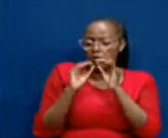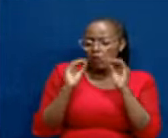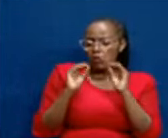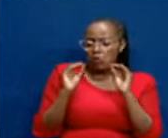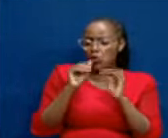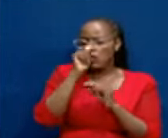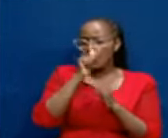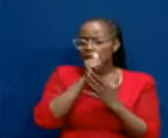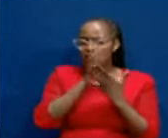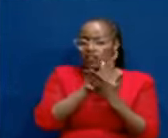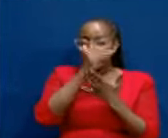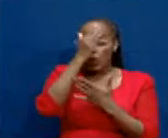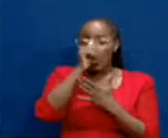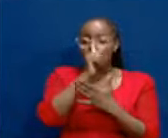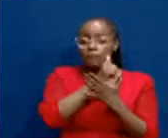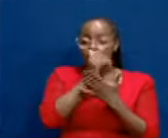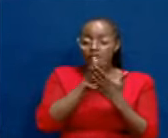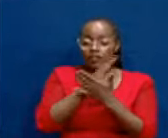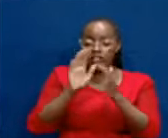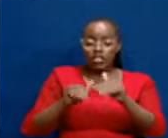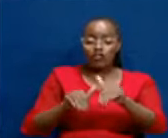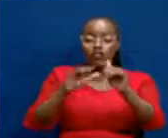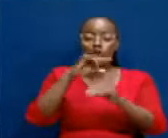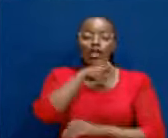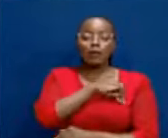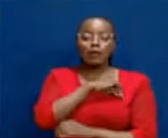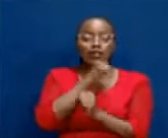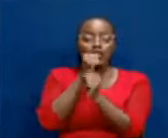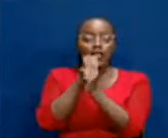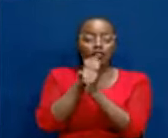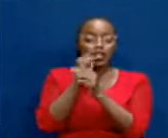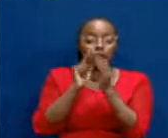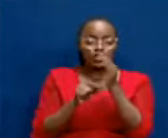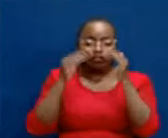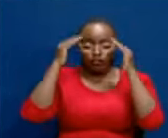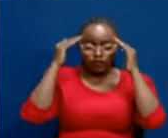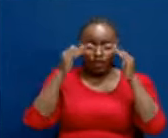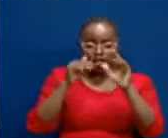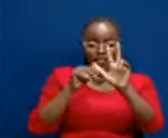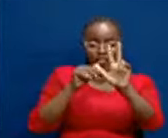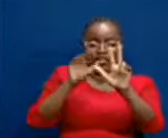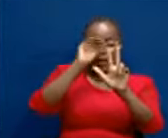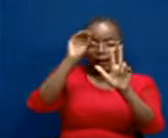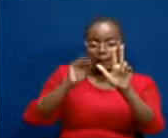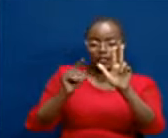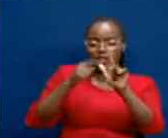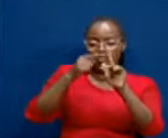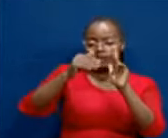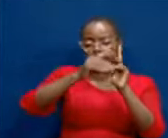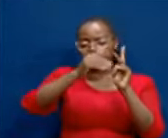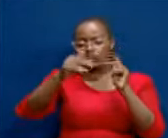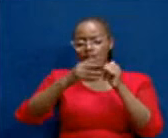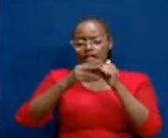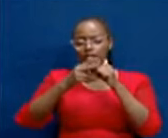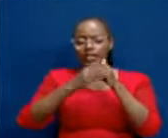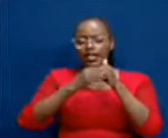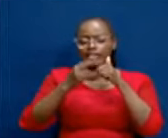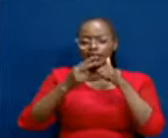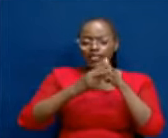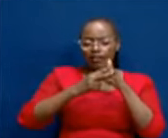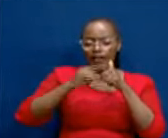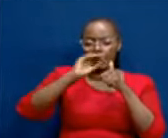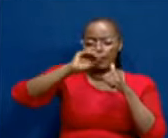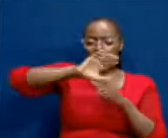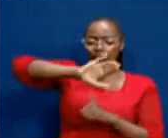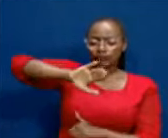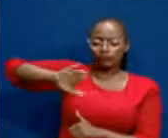because the private sector is after a profit. And what they've done is that they have focused on the 3% and they left out the other 97%. So it is a high